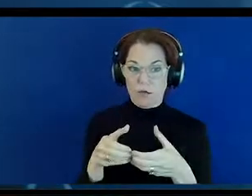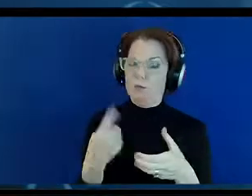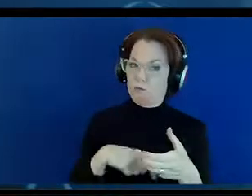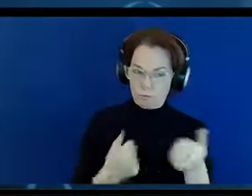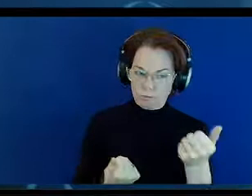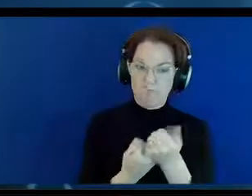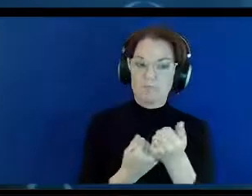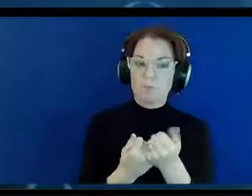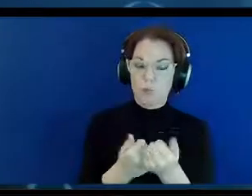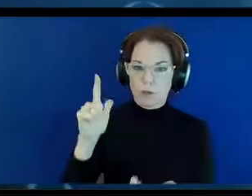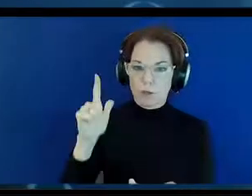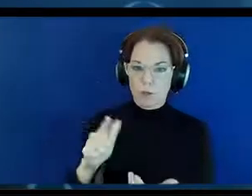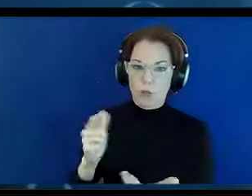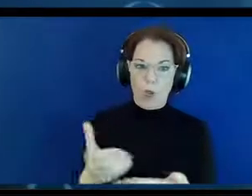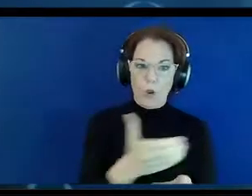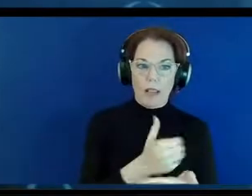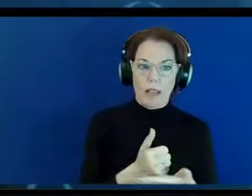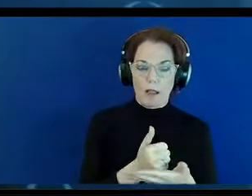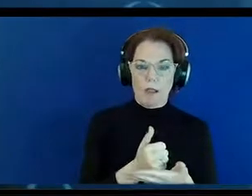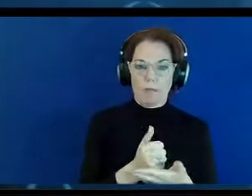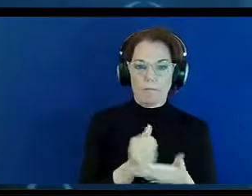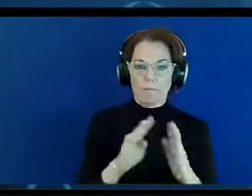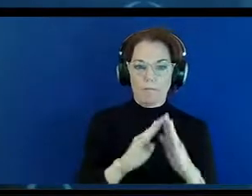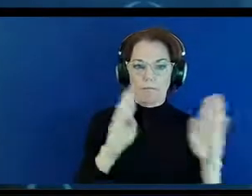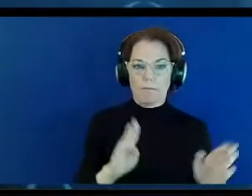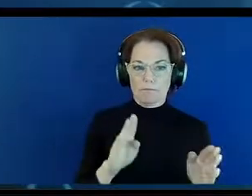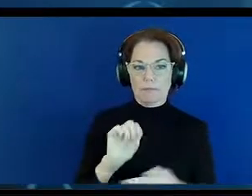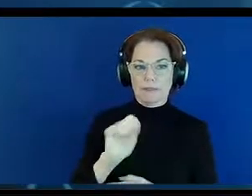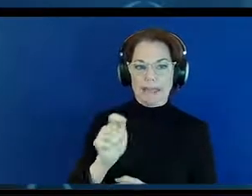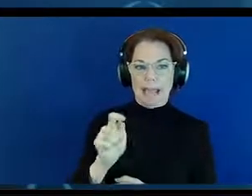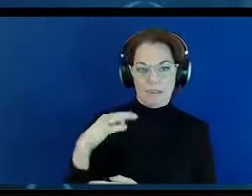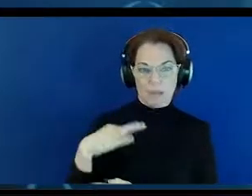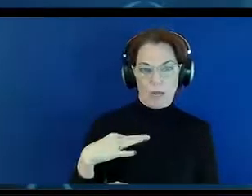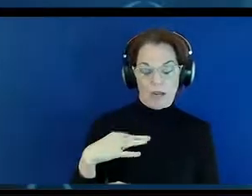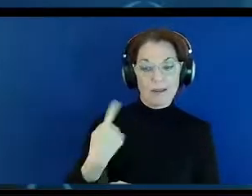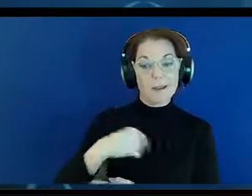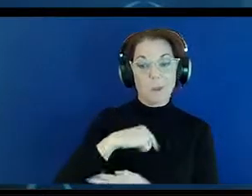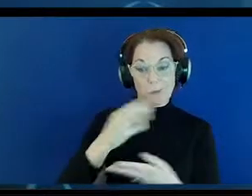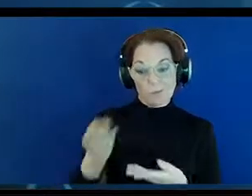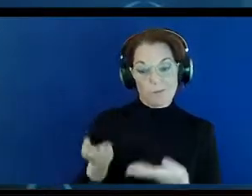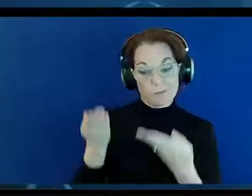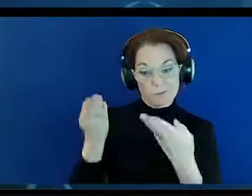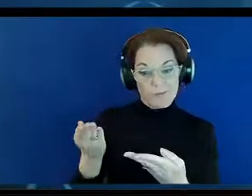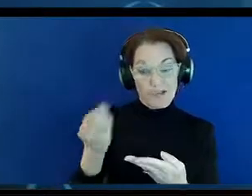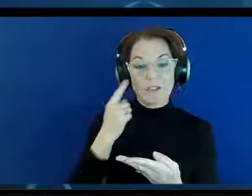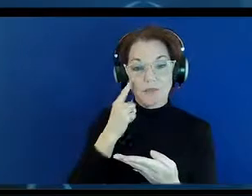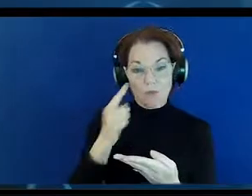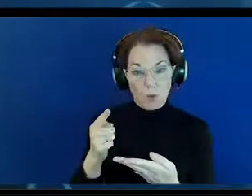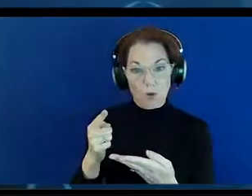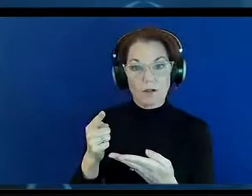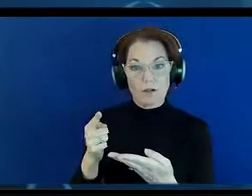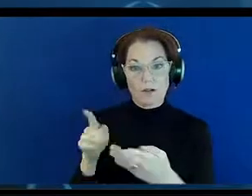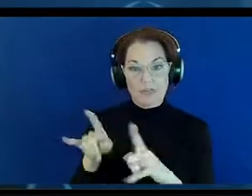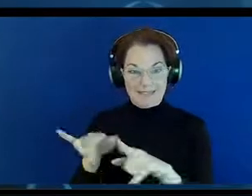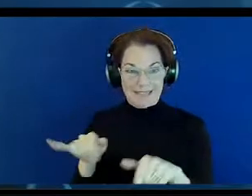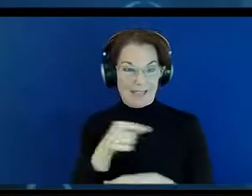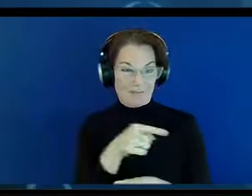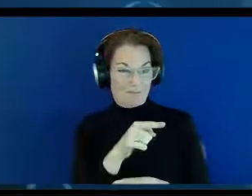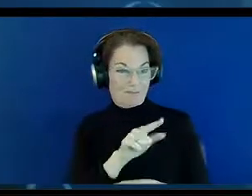of the low-income housing tax credit, and also made a recommendation in line with what Ms. Cleveland Leget talked